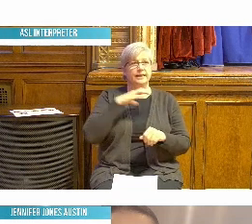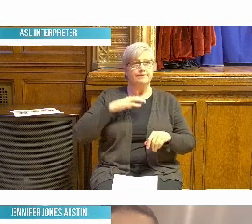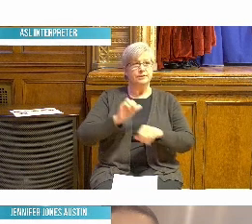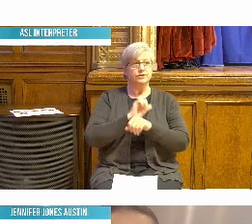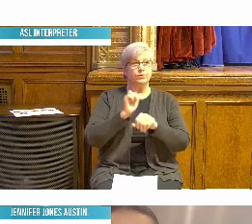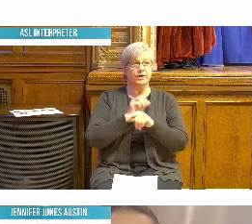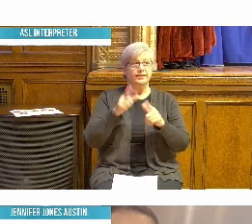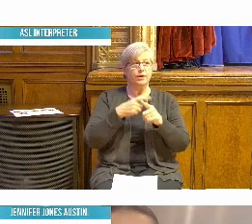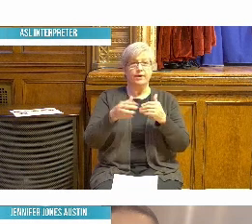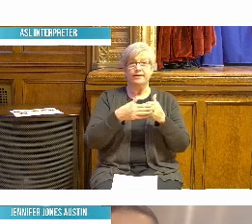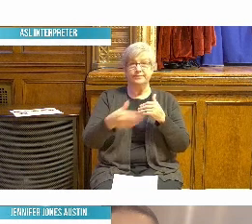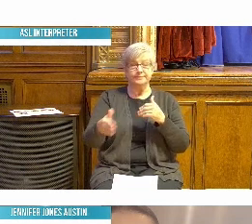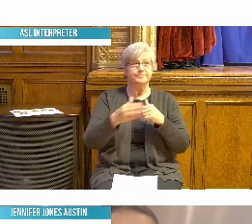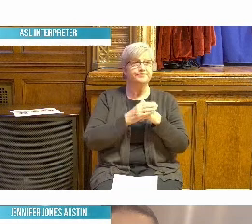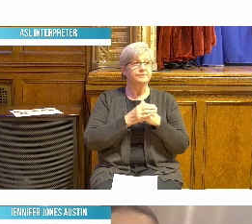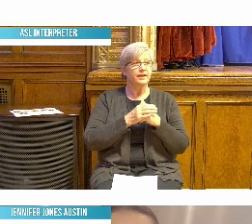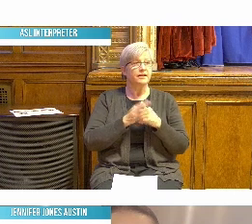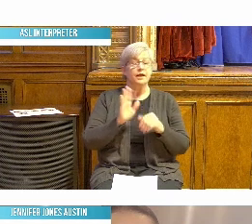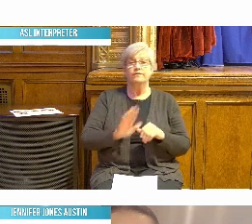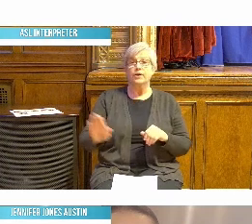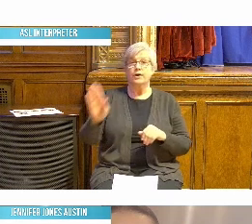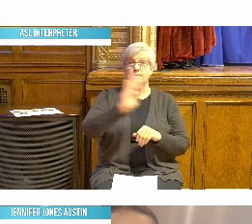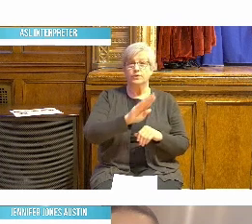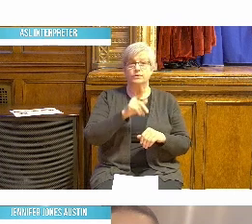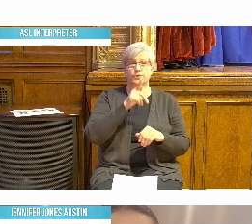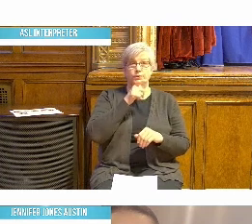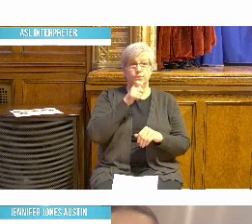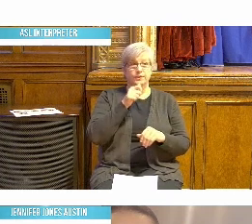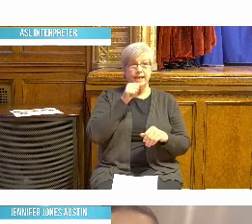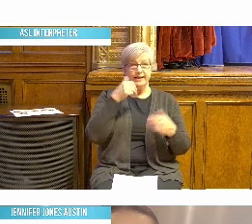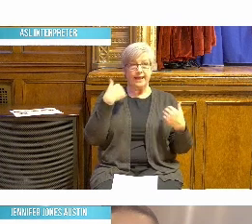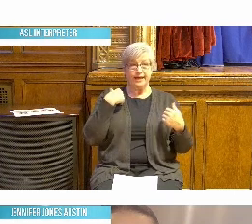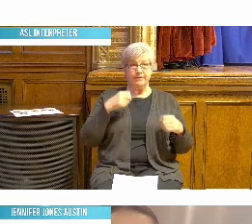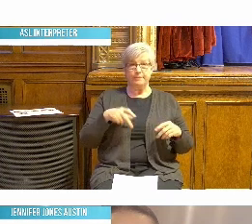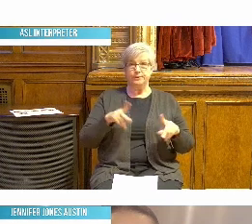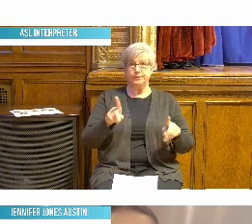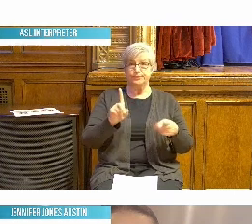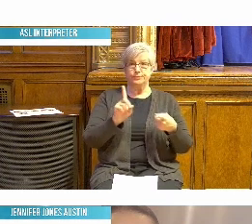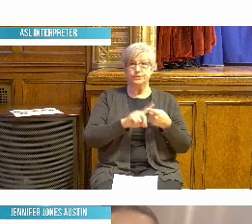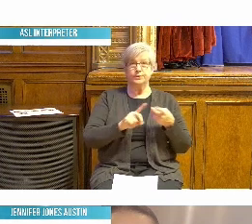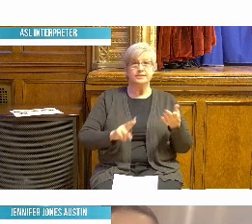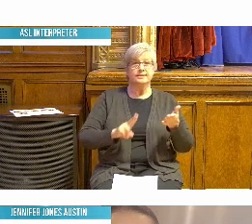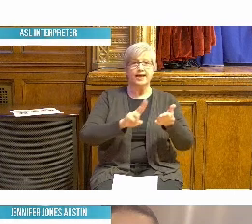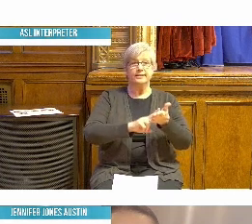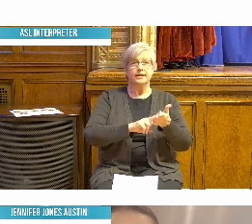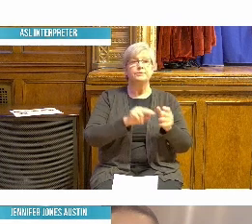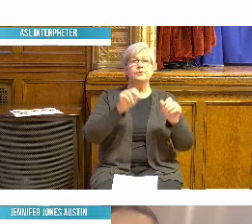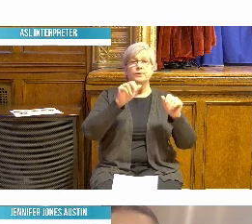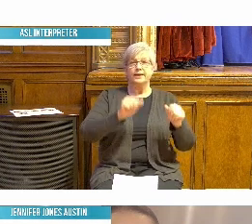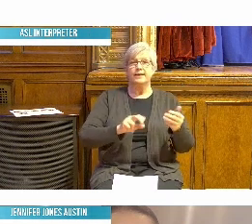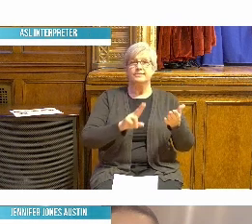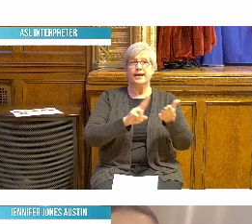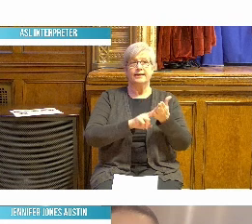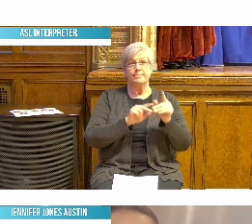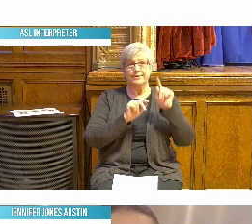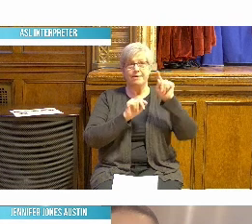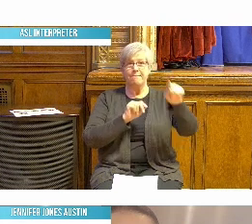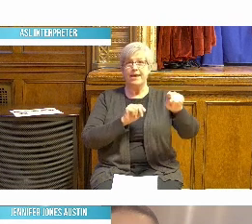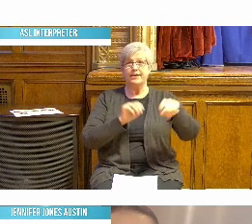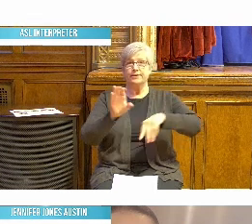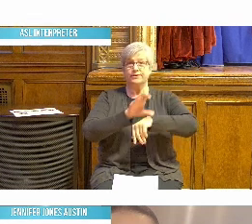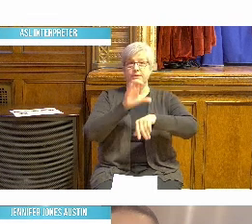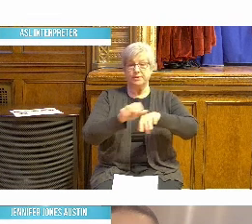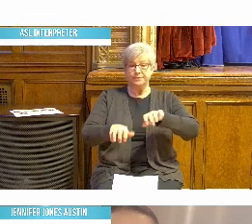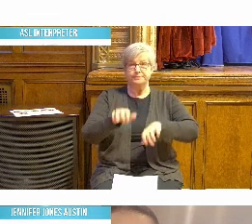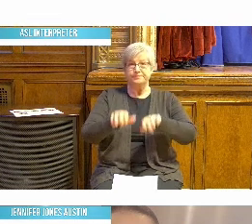have ahead of us. For those that did not get an opportunity to sign up, you can sign up in the back. There's a computer.